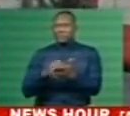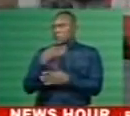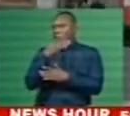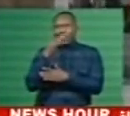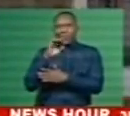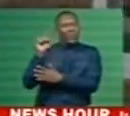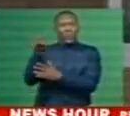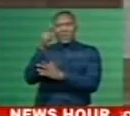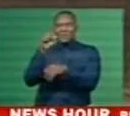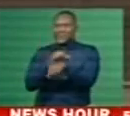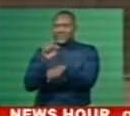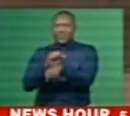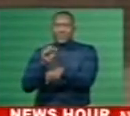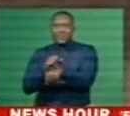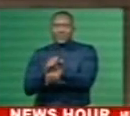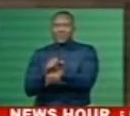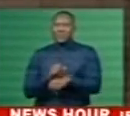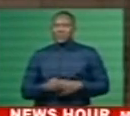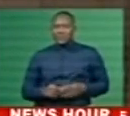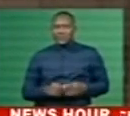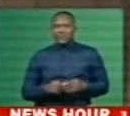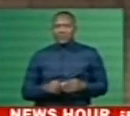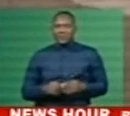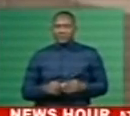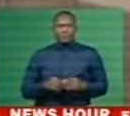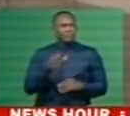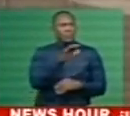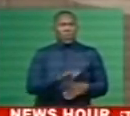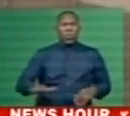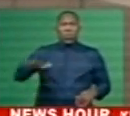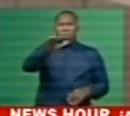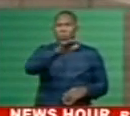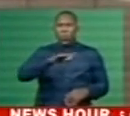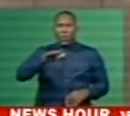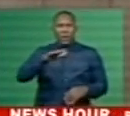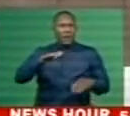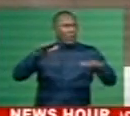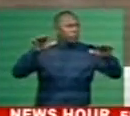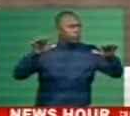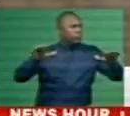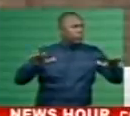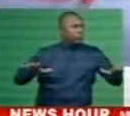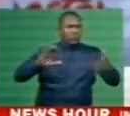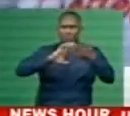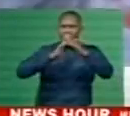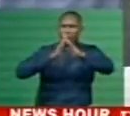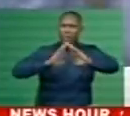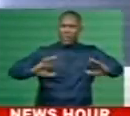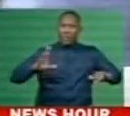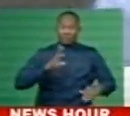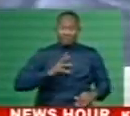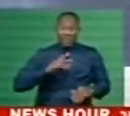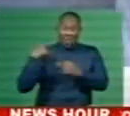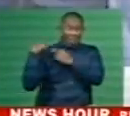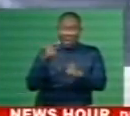as the main occupation. Cognizant of the uneasy calm that persists in various parts of the country, the people said